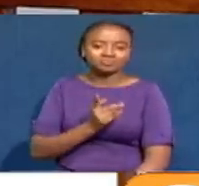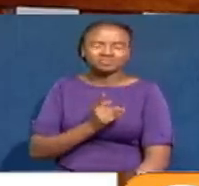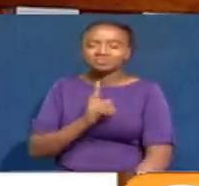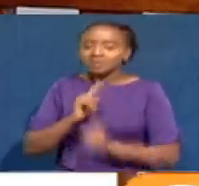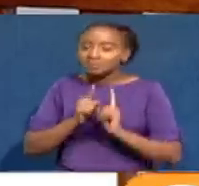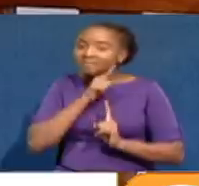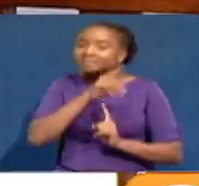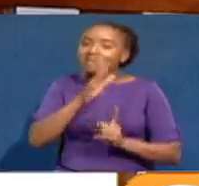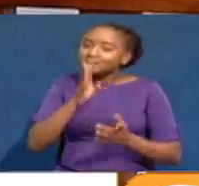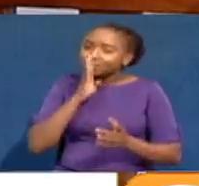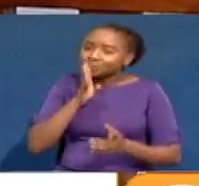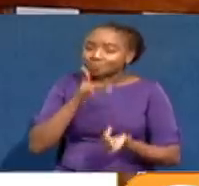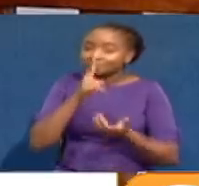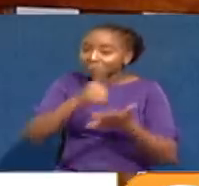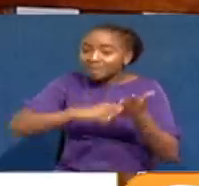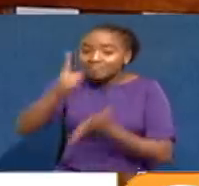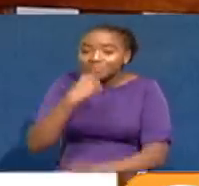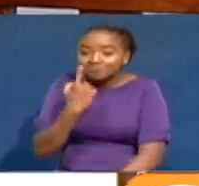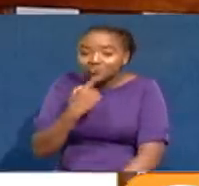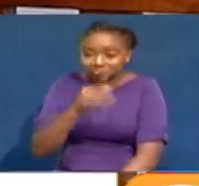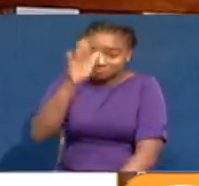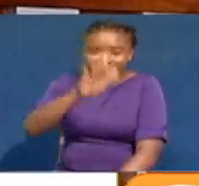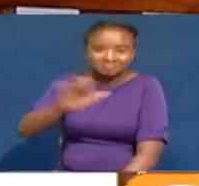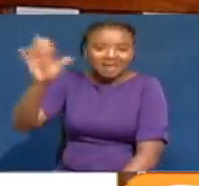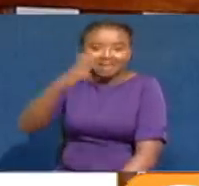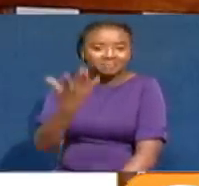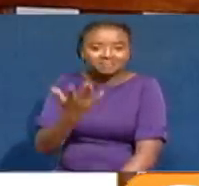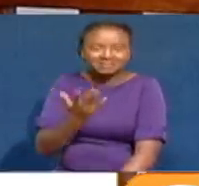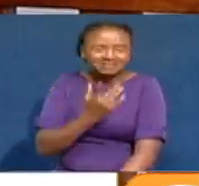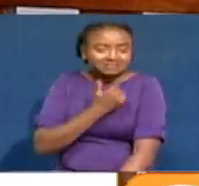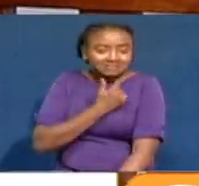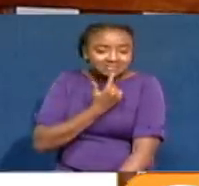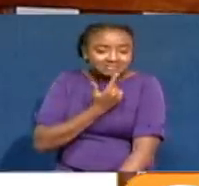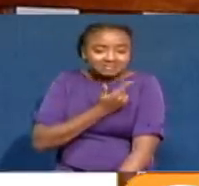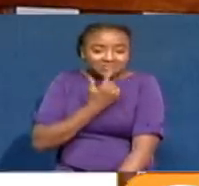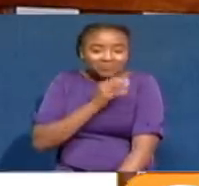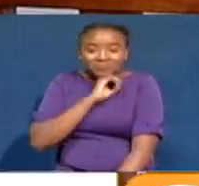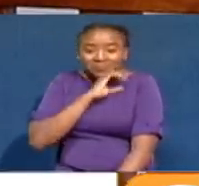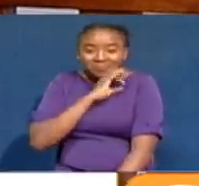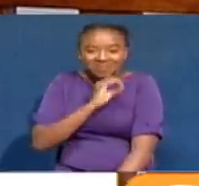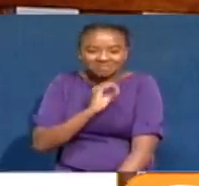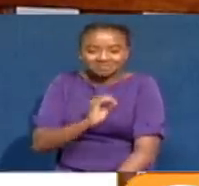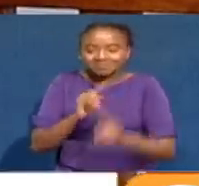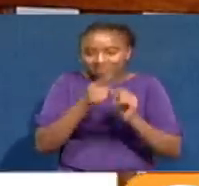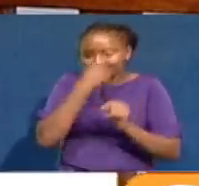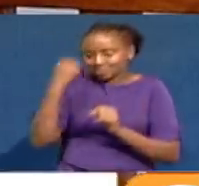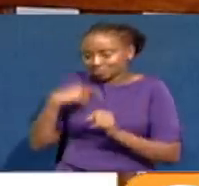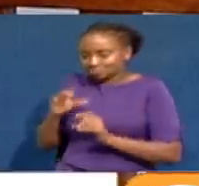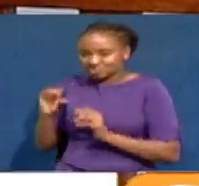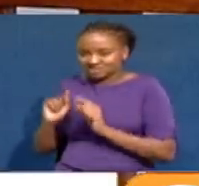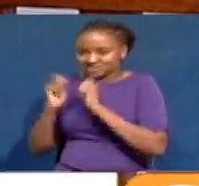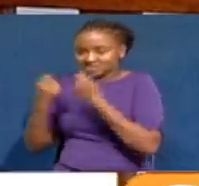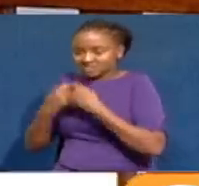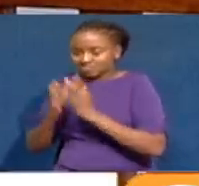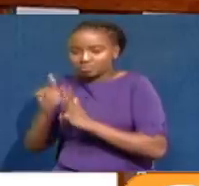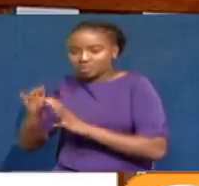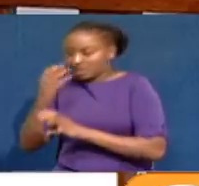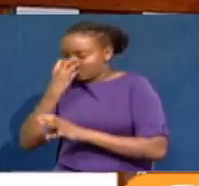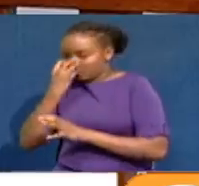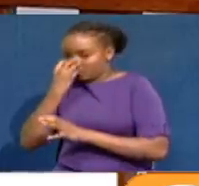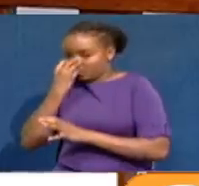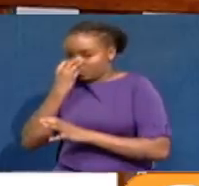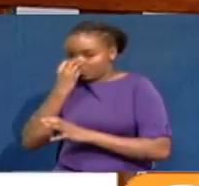parliament, authorized by cabinet, nobody has complained. But because when they go to some corners, then government